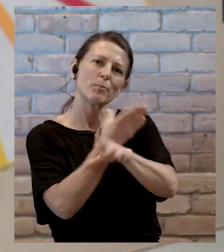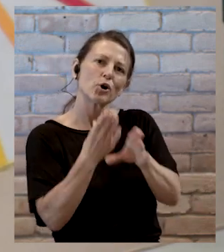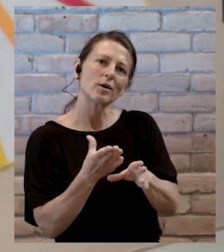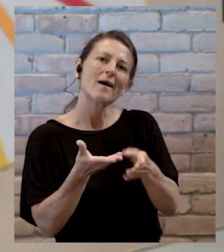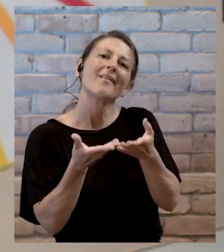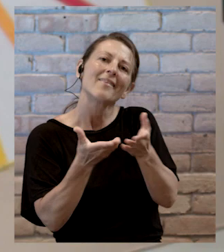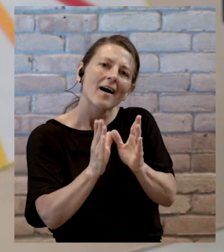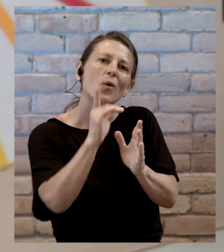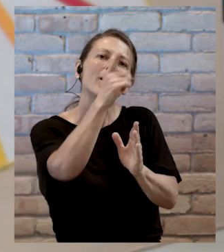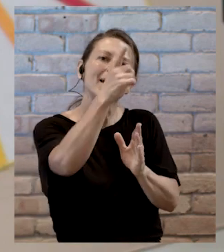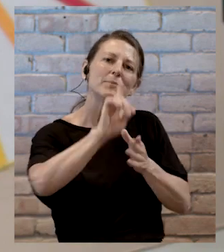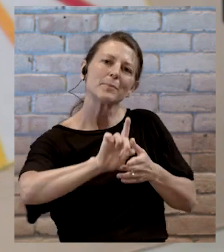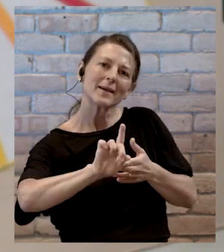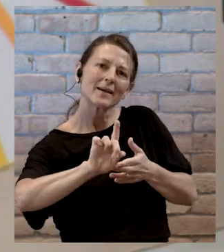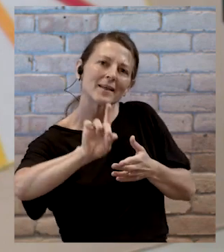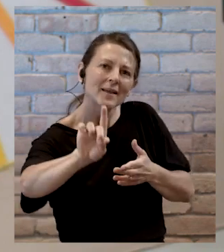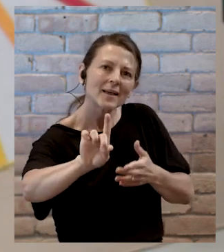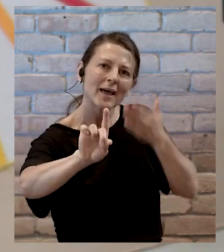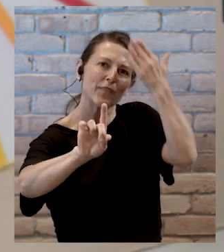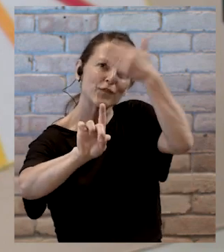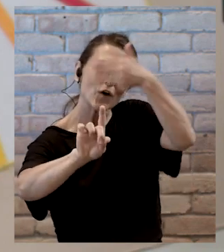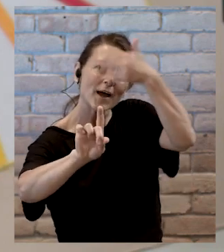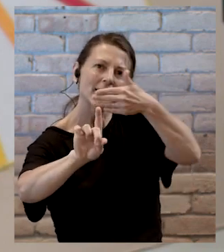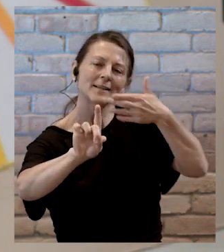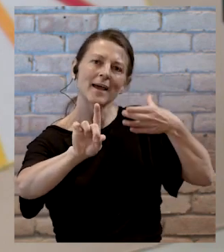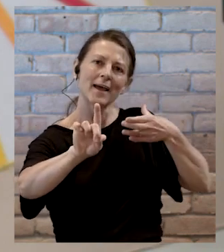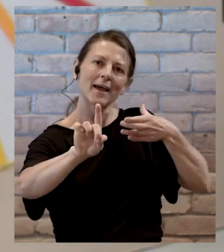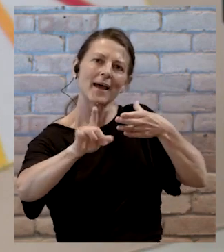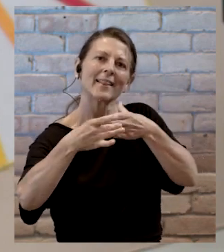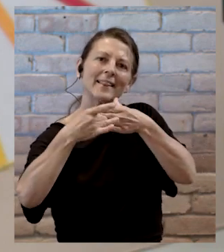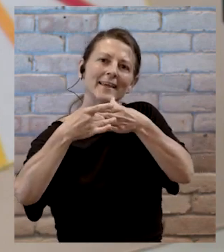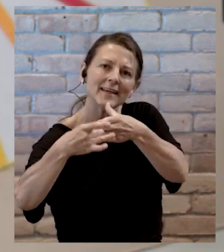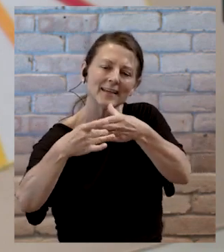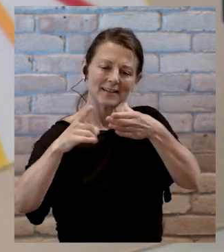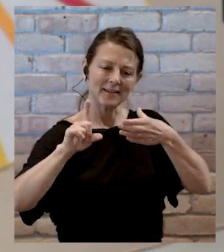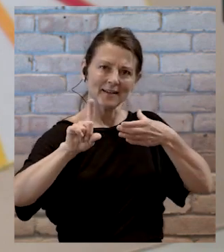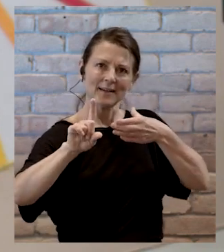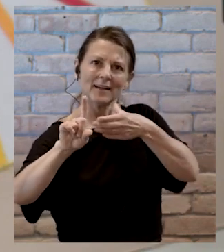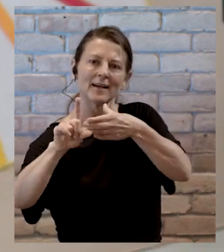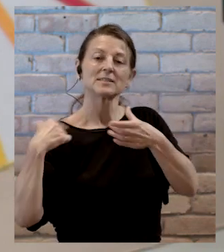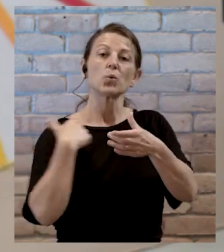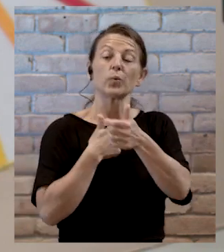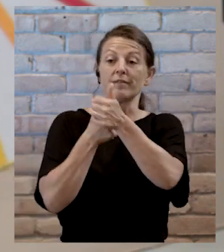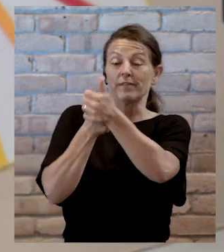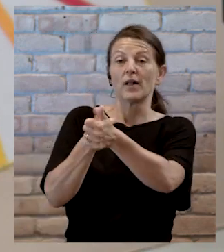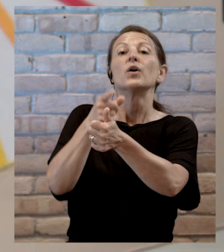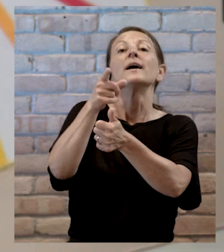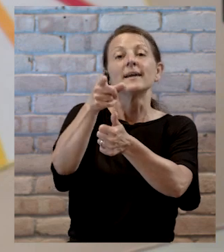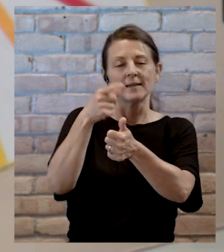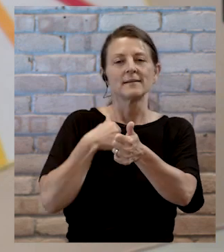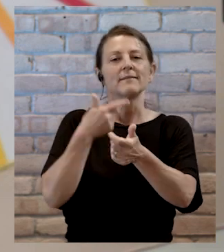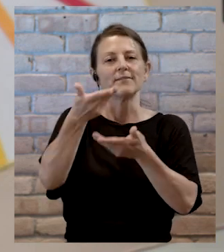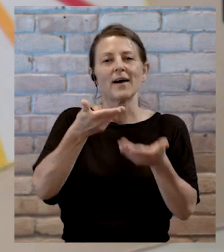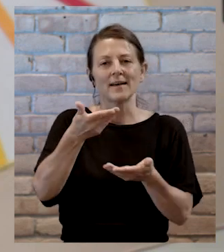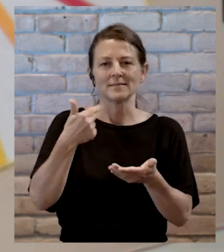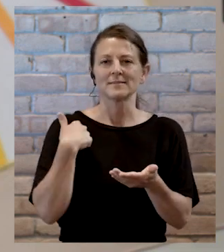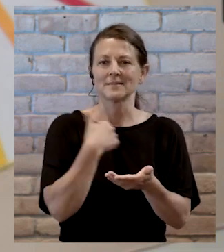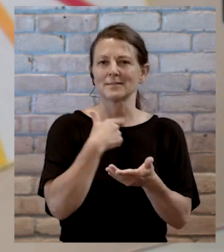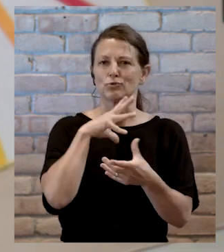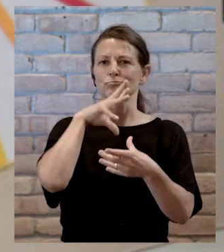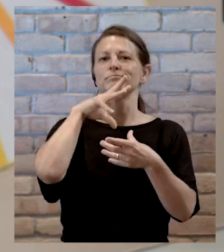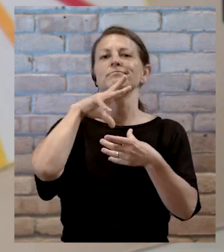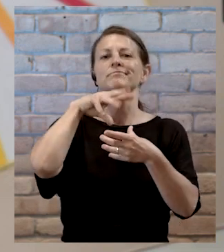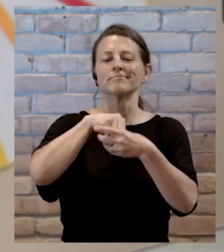front, leading and guiding and directing? And as we follow, he invites us into an abundant